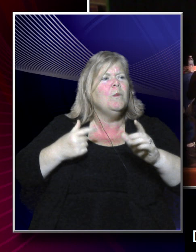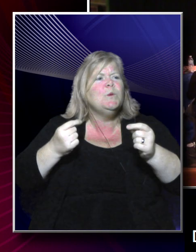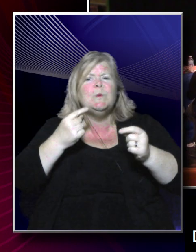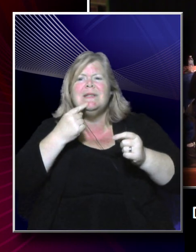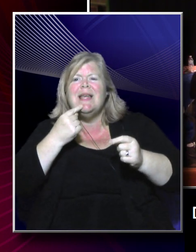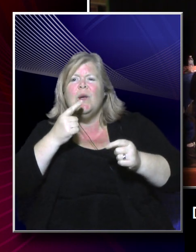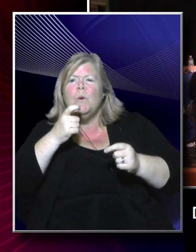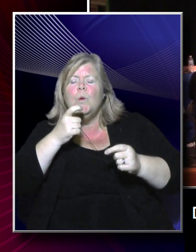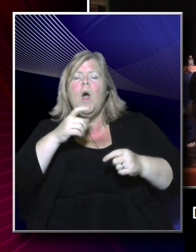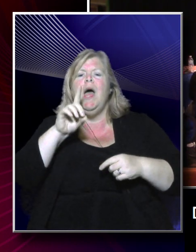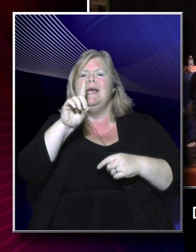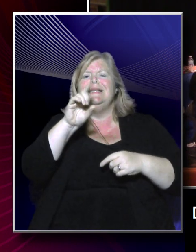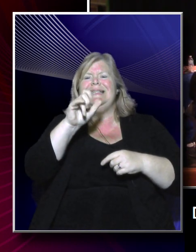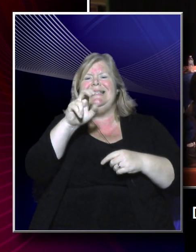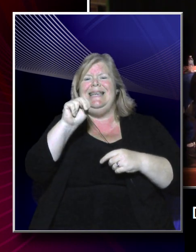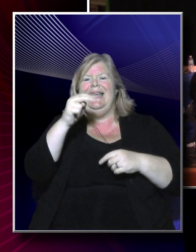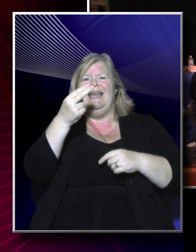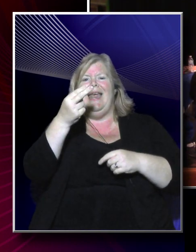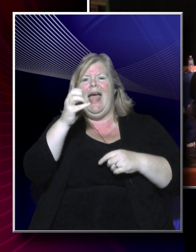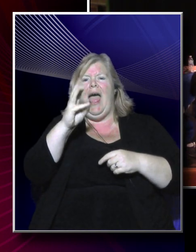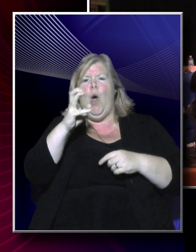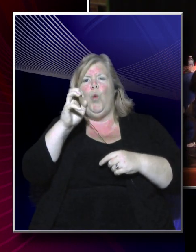Dean Howard.